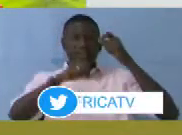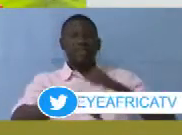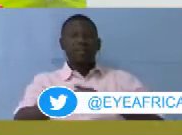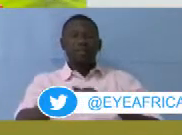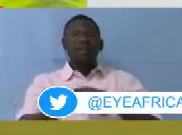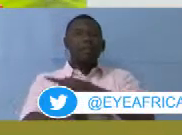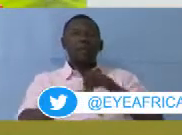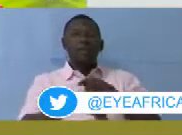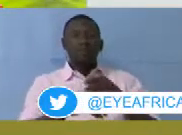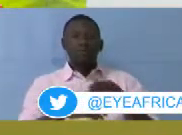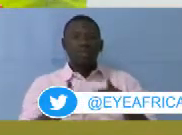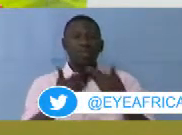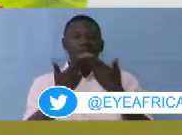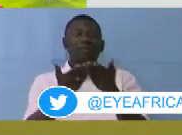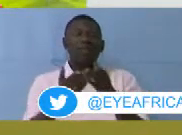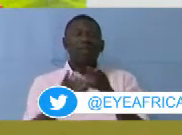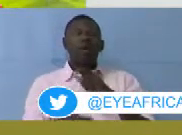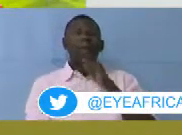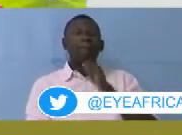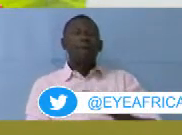The place was leased to one Sarahule man.